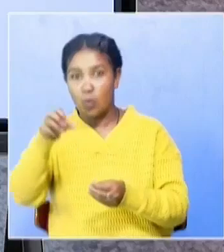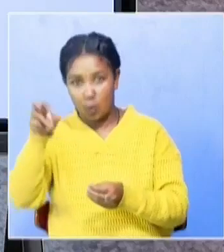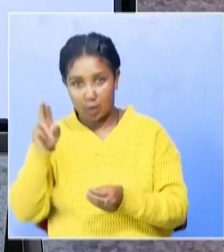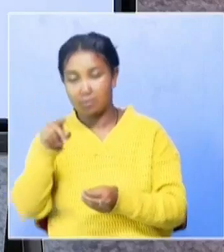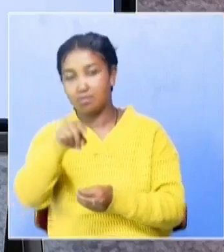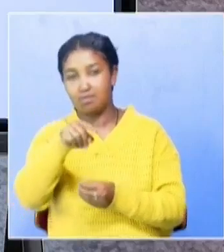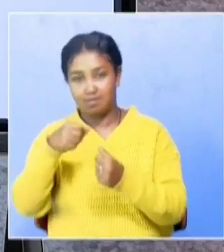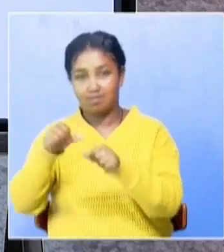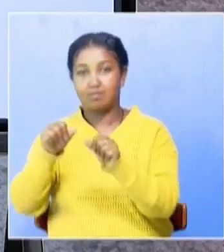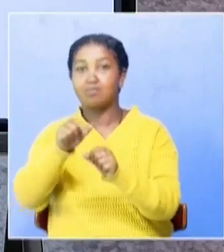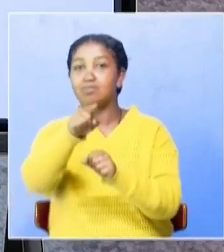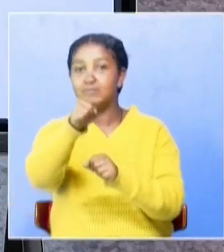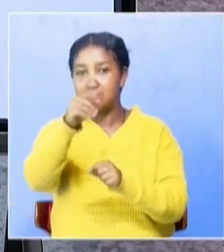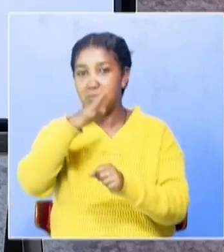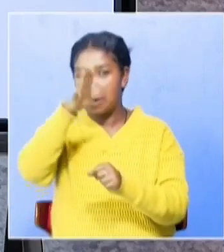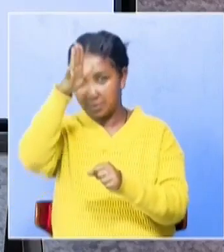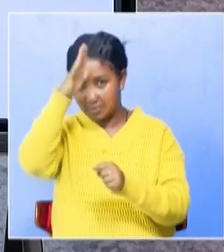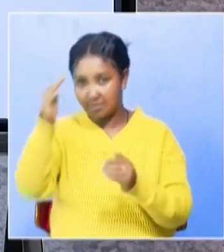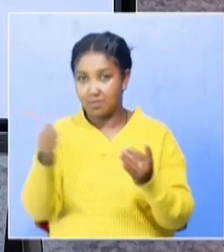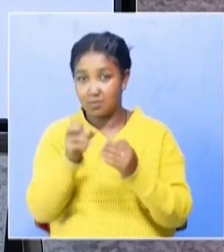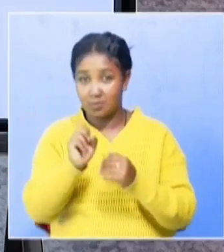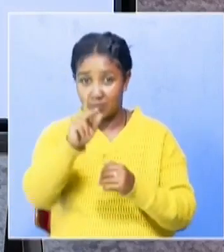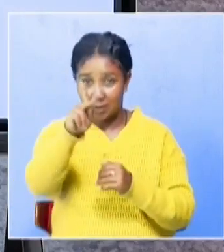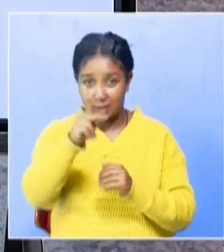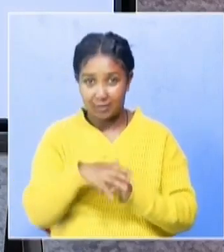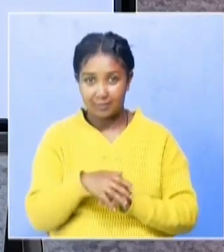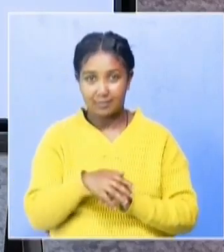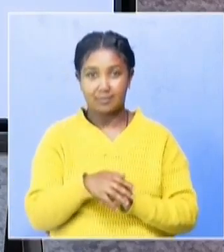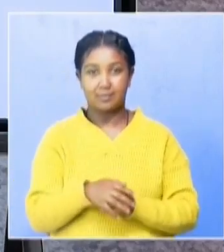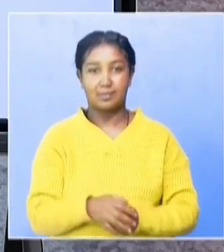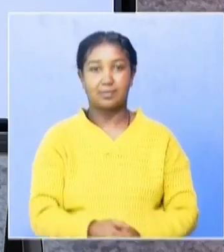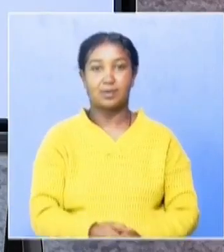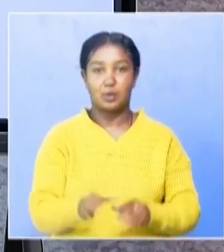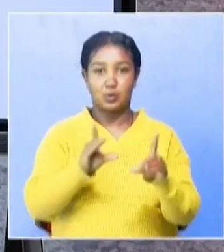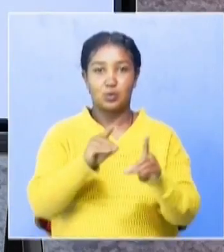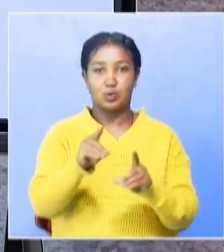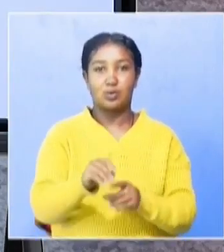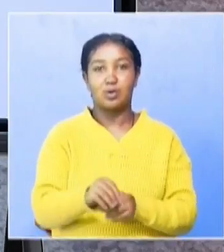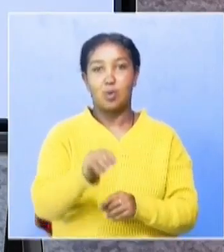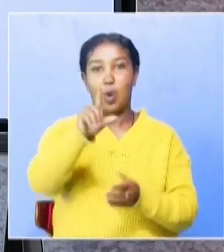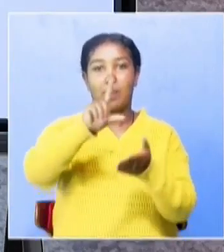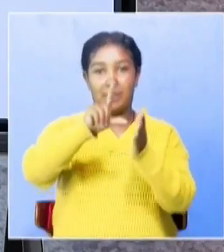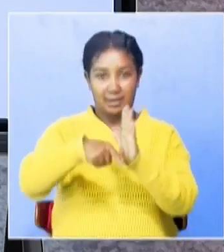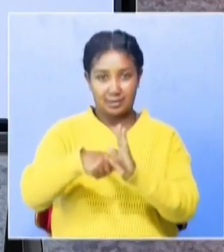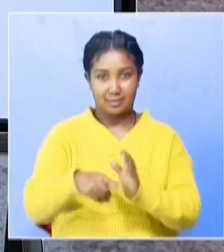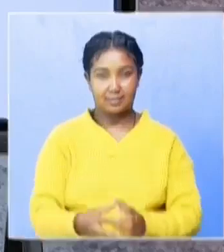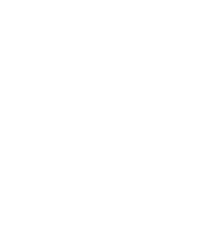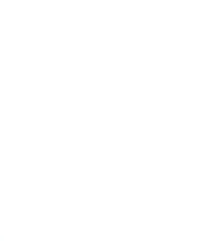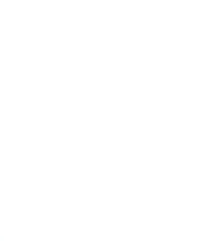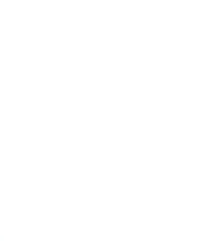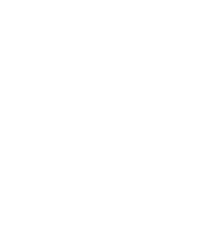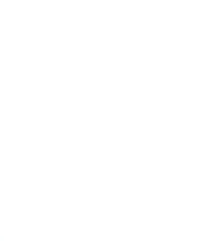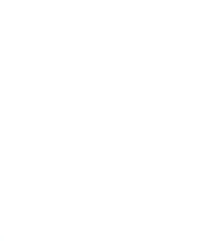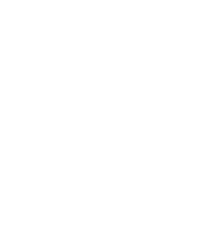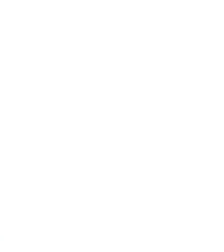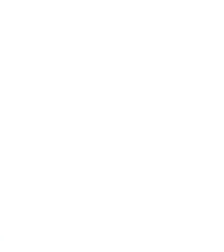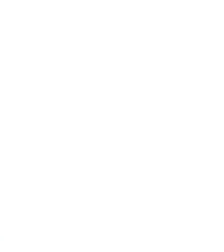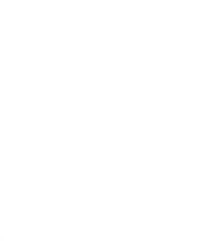work and encourage their attempt. Okay, do it. You have only 1 minute.